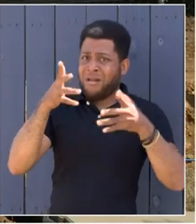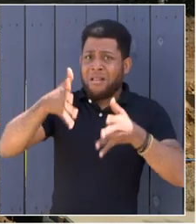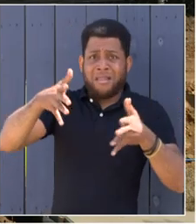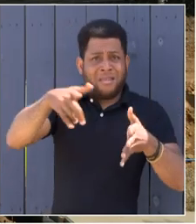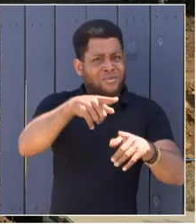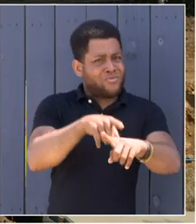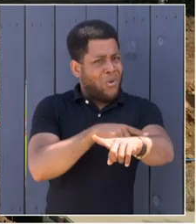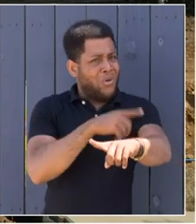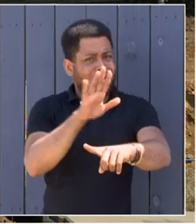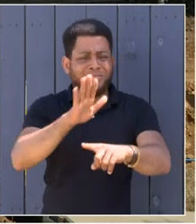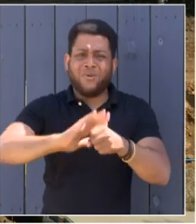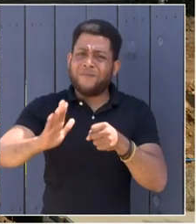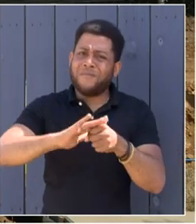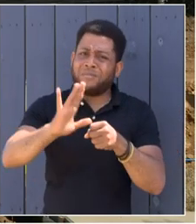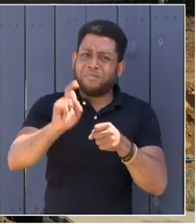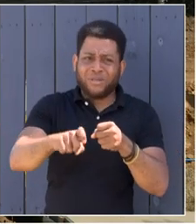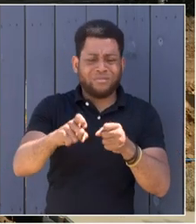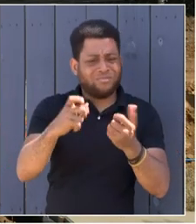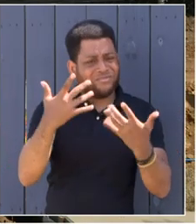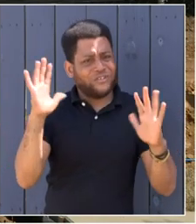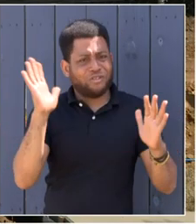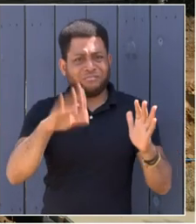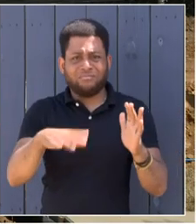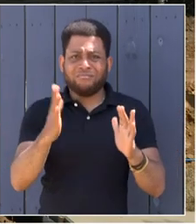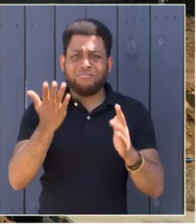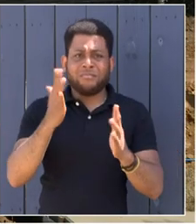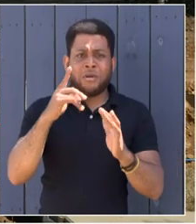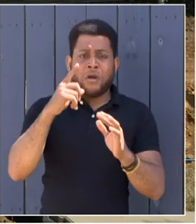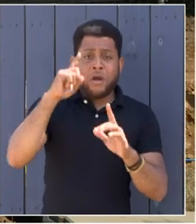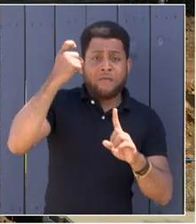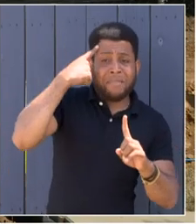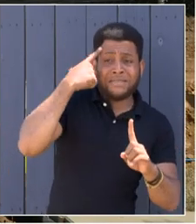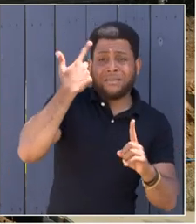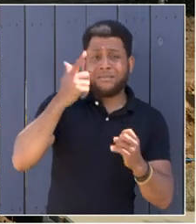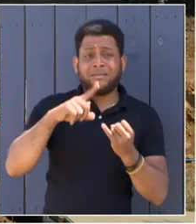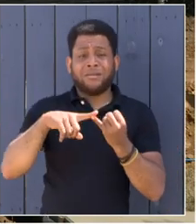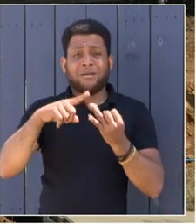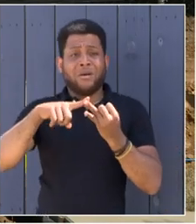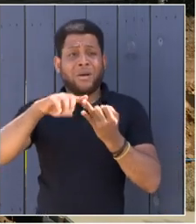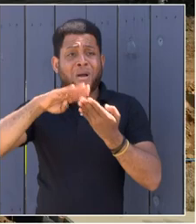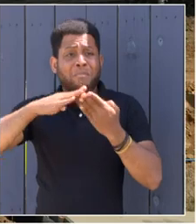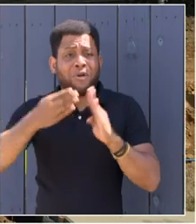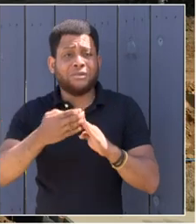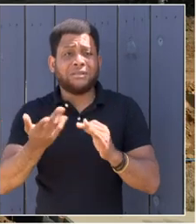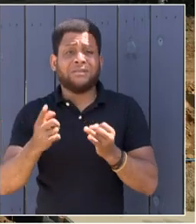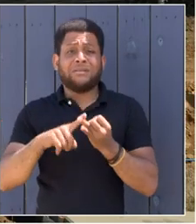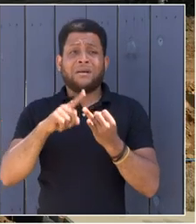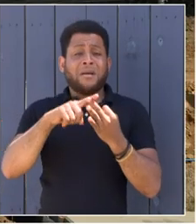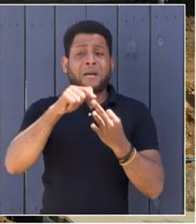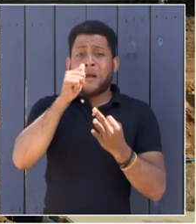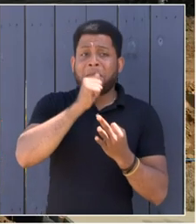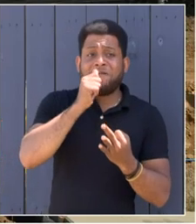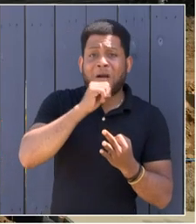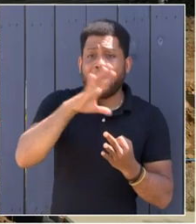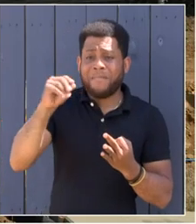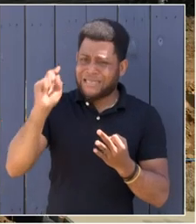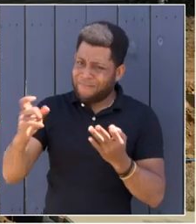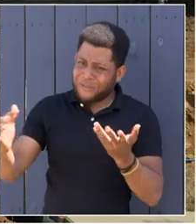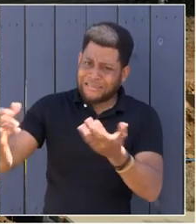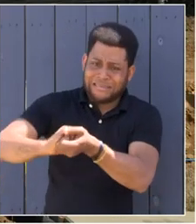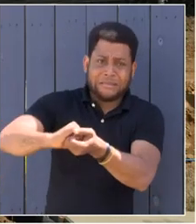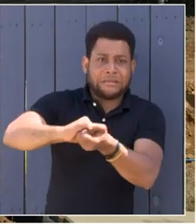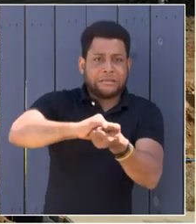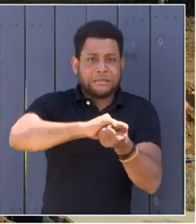and private sector, residents, government officials, to make sure that these types of projects are actually moving forward